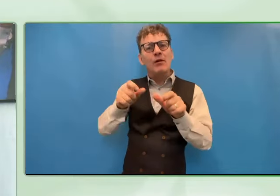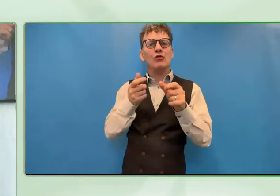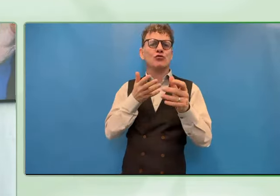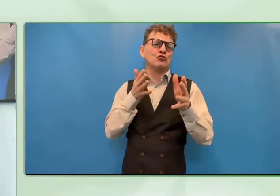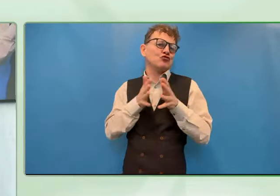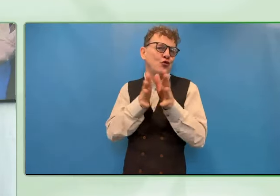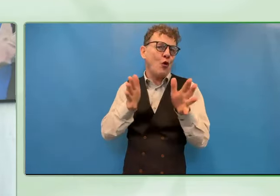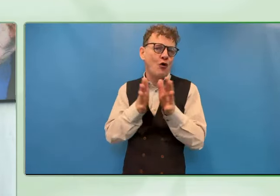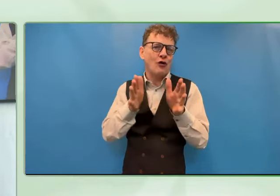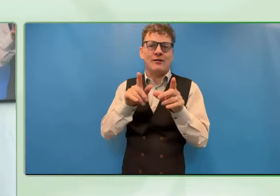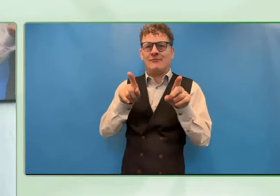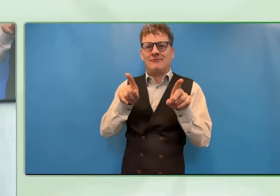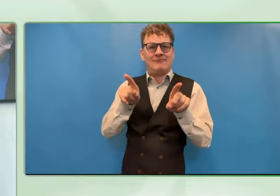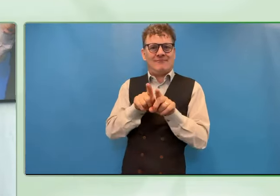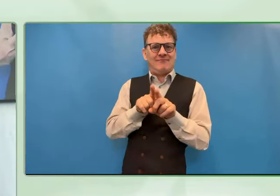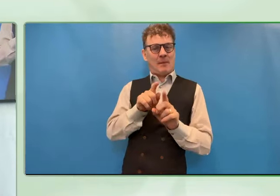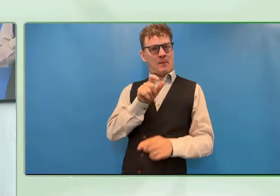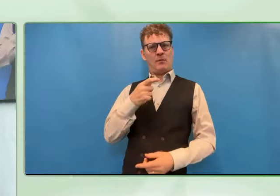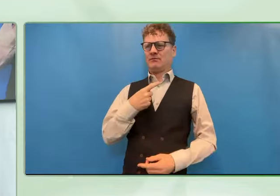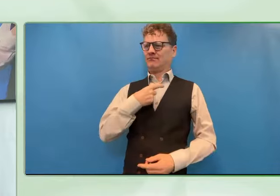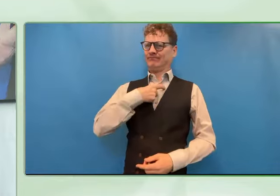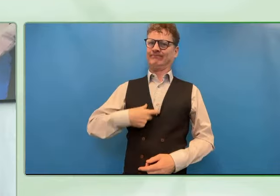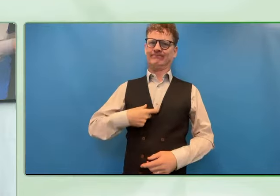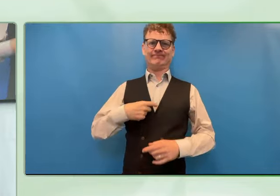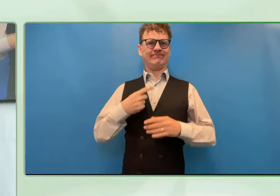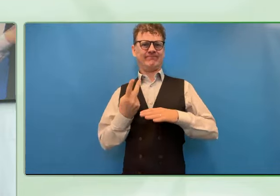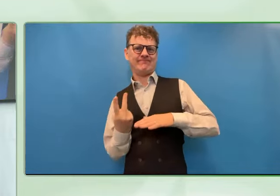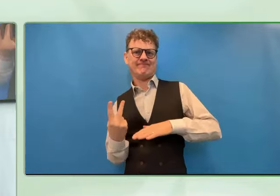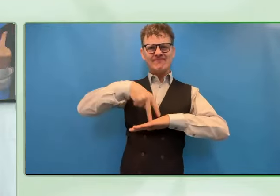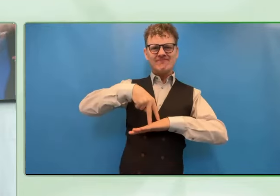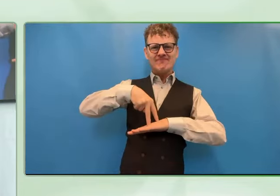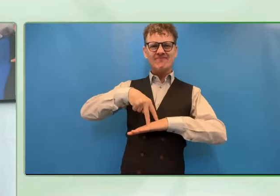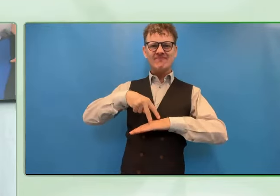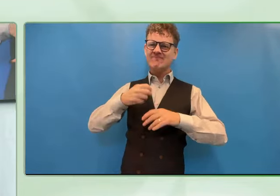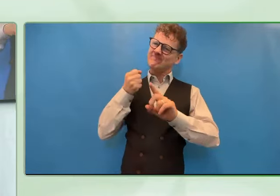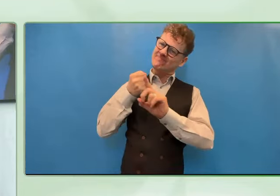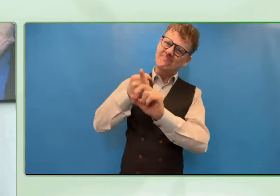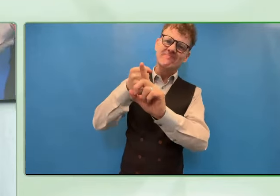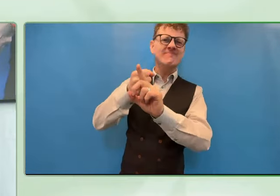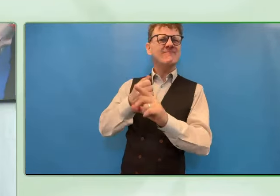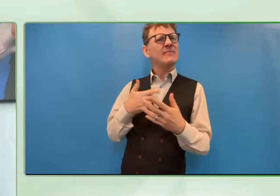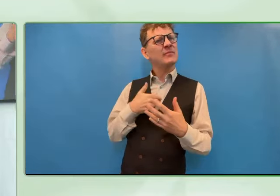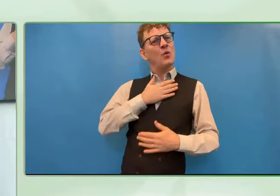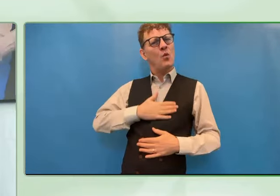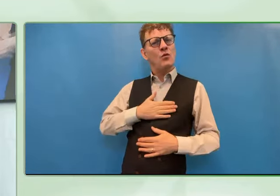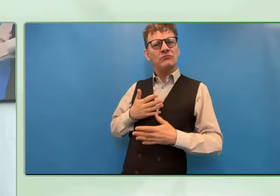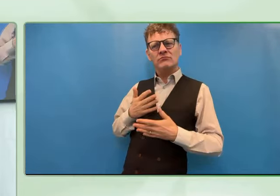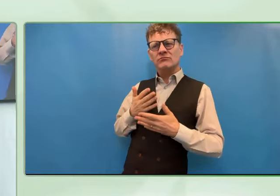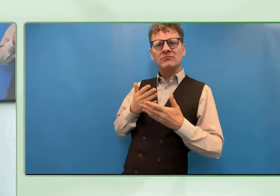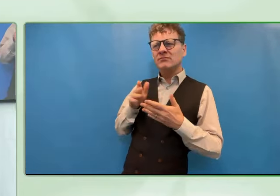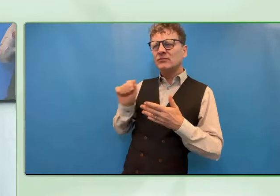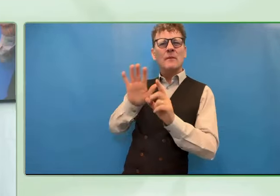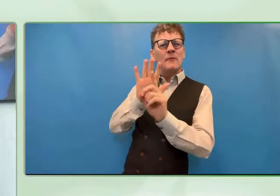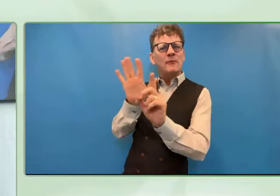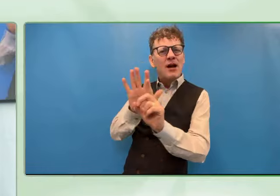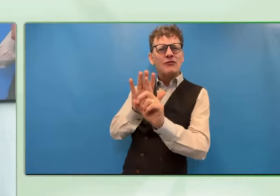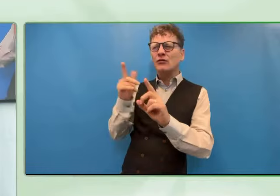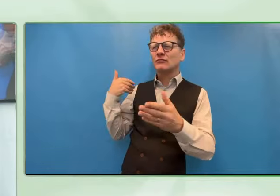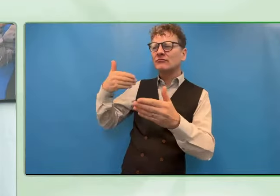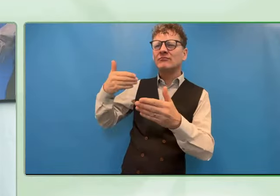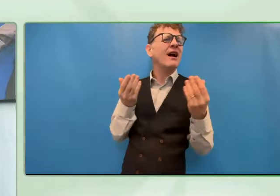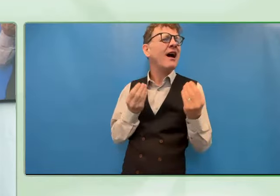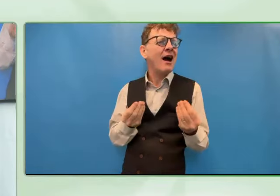rise up and take ownership of something. So I want to hear a little bit about you. How did you get into all of this? So the story goes back